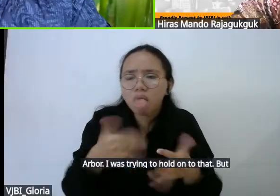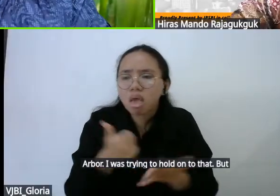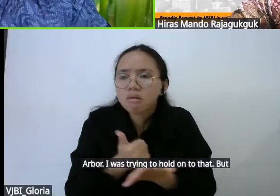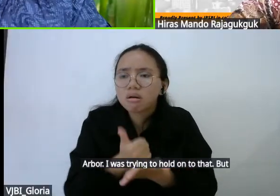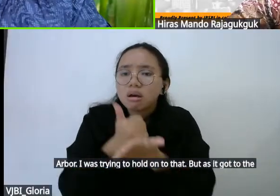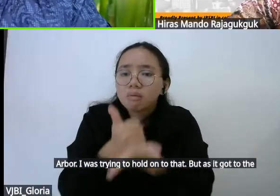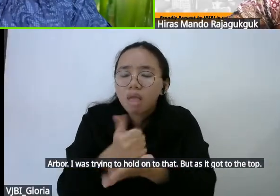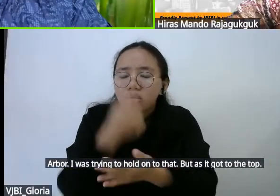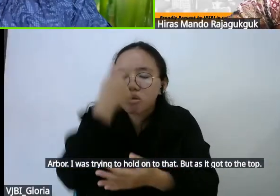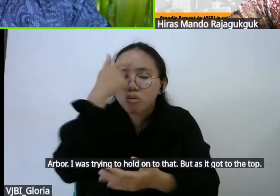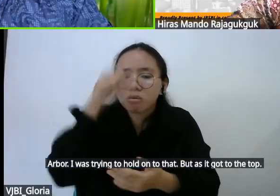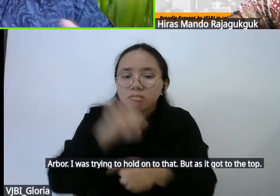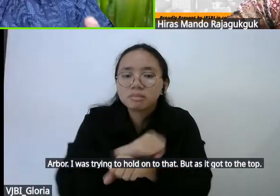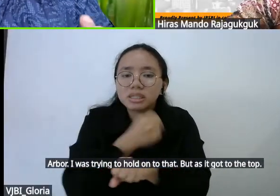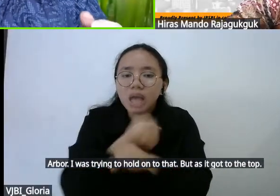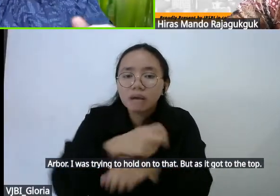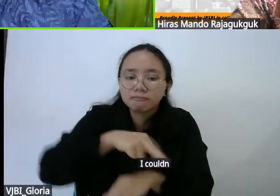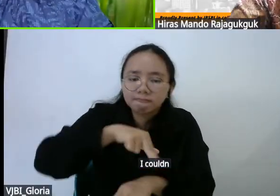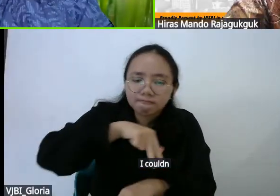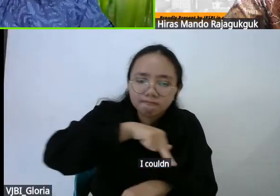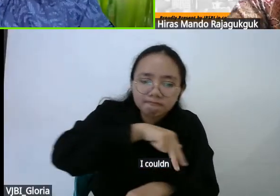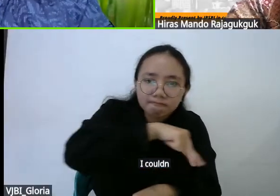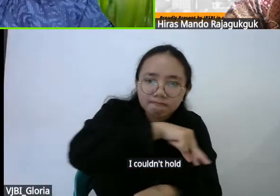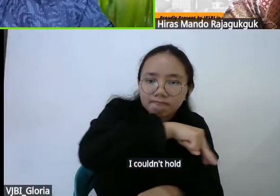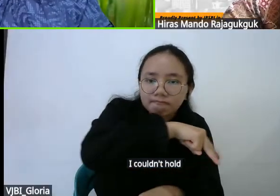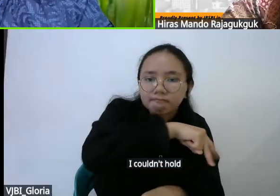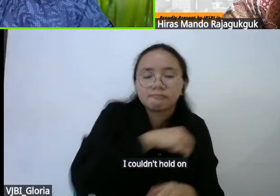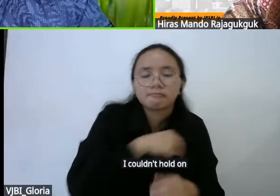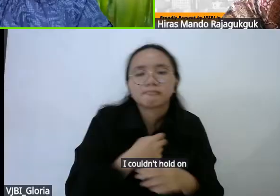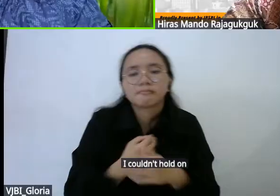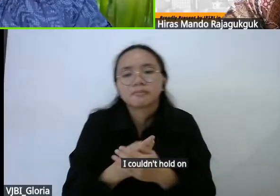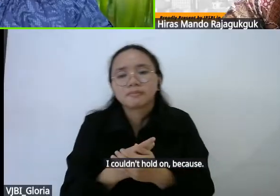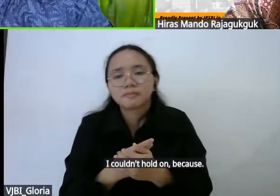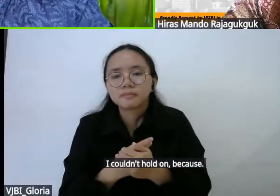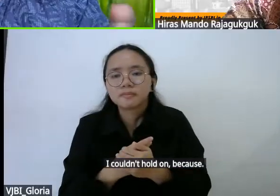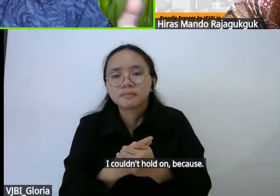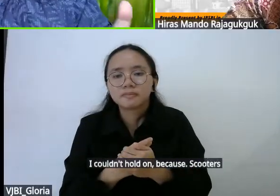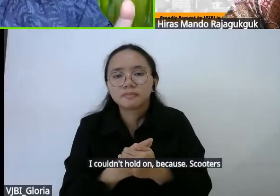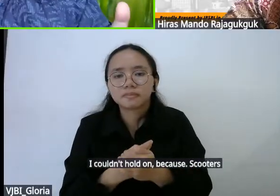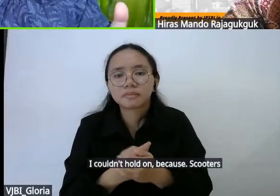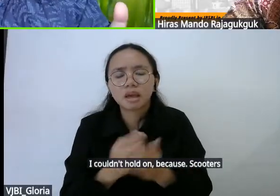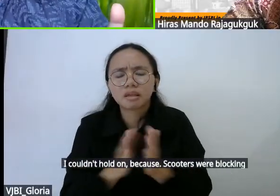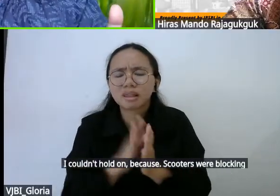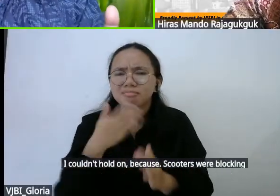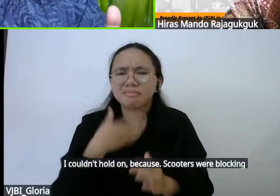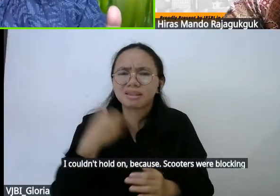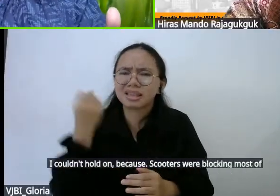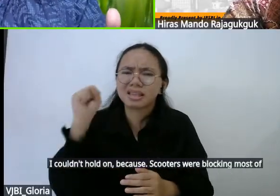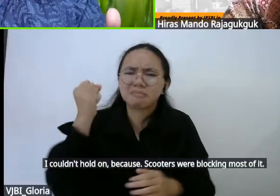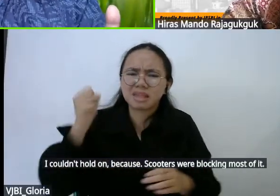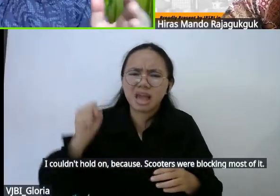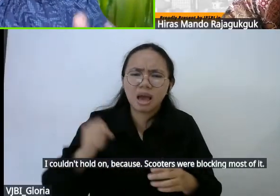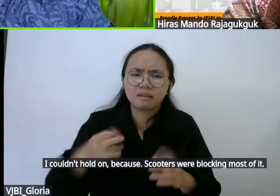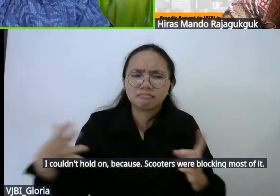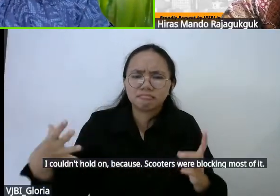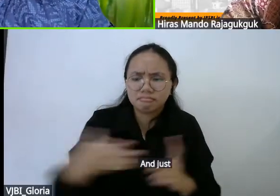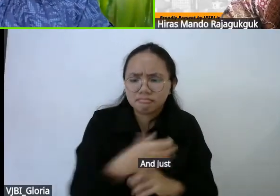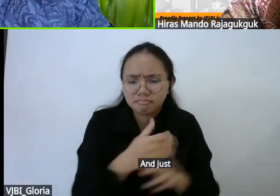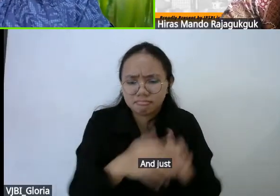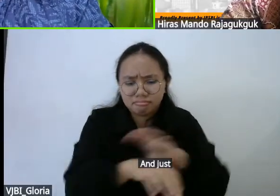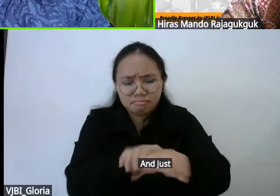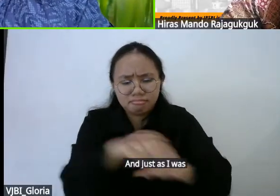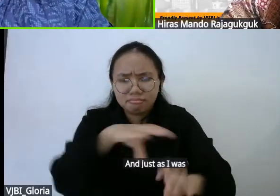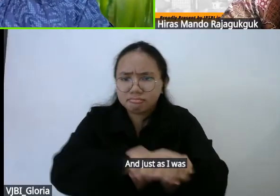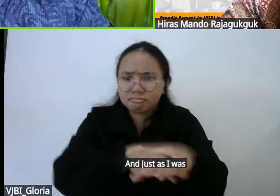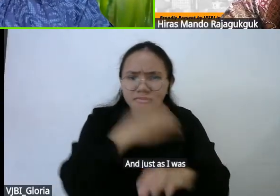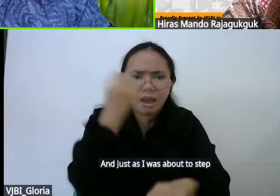top, I couldn't hold on because scooters were blocking most of it. And just as I was about